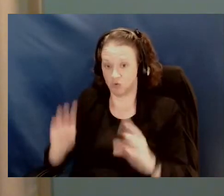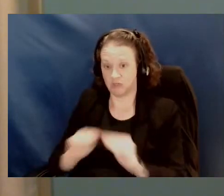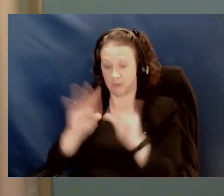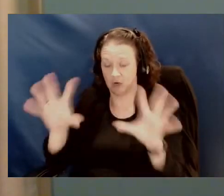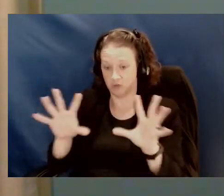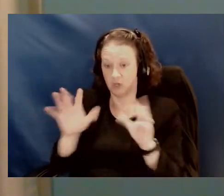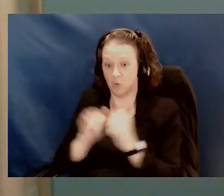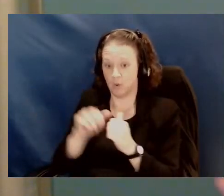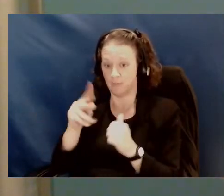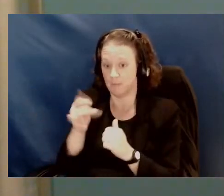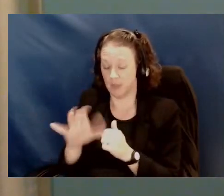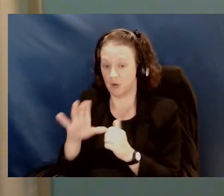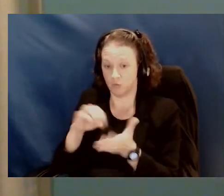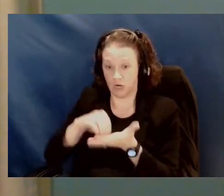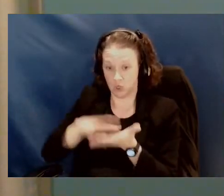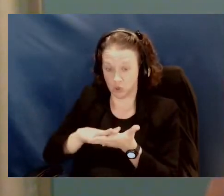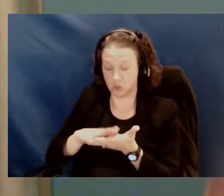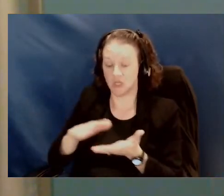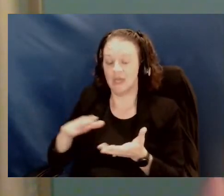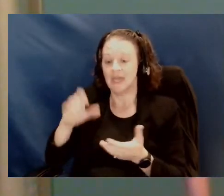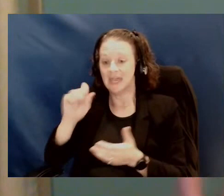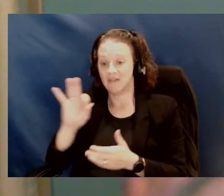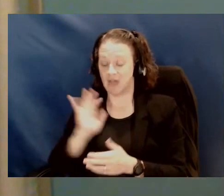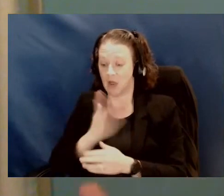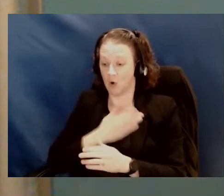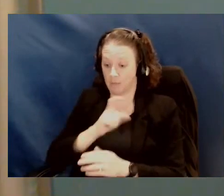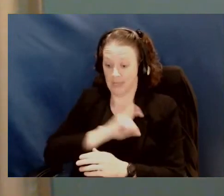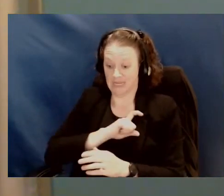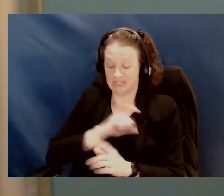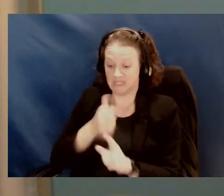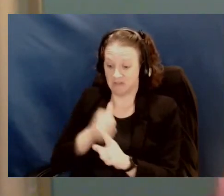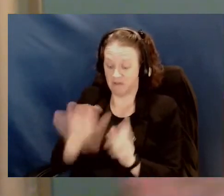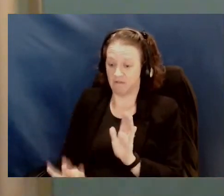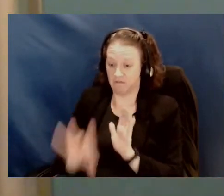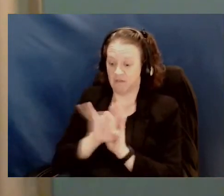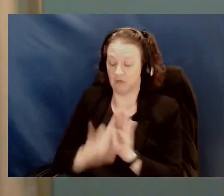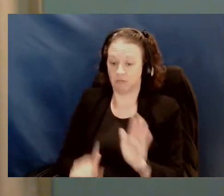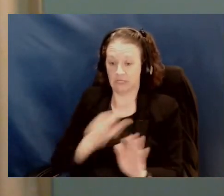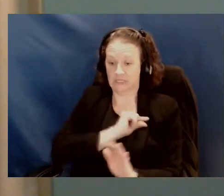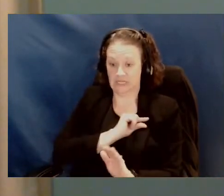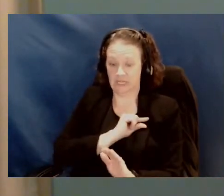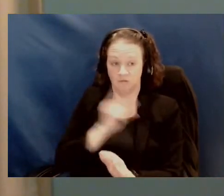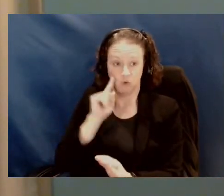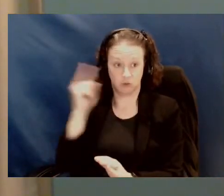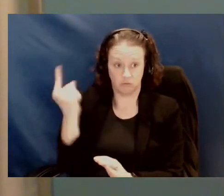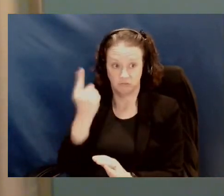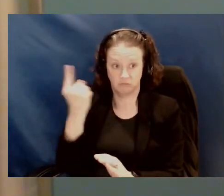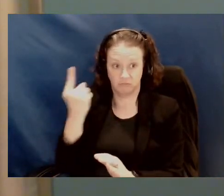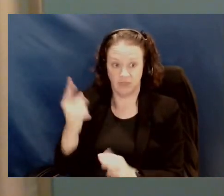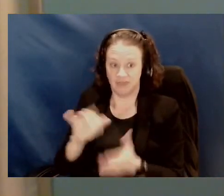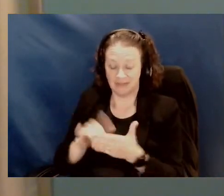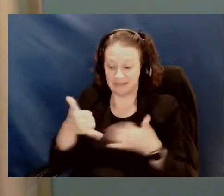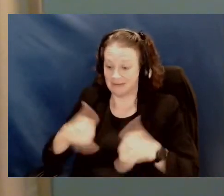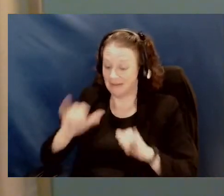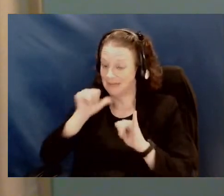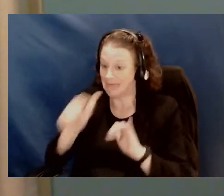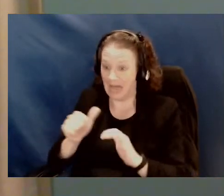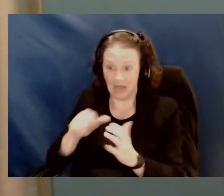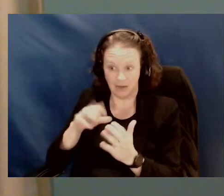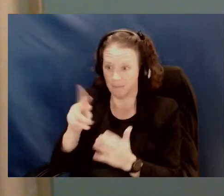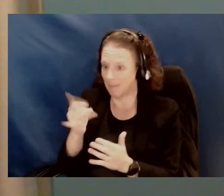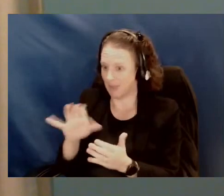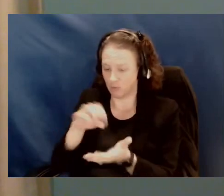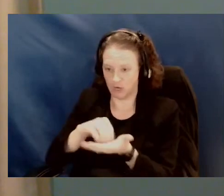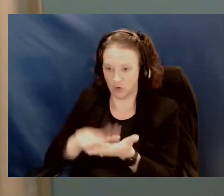records. Right now, if our police are actually convicted of wrongdoing, that is still not a public record. They are shielded from that. And we see